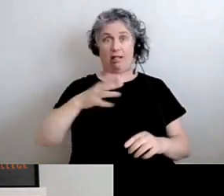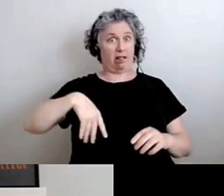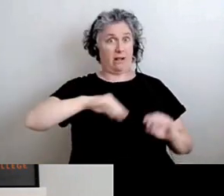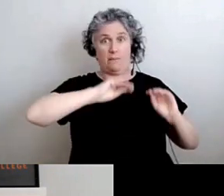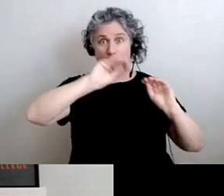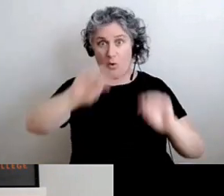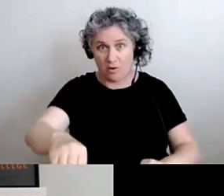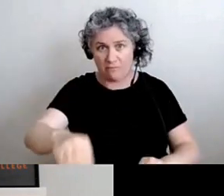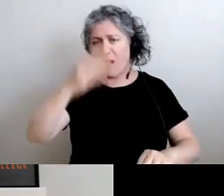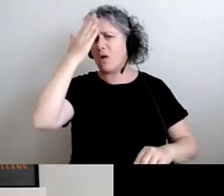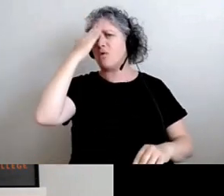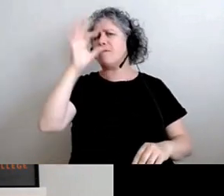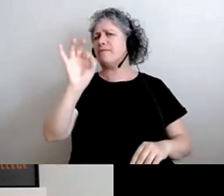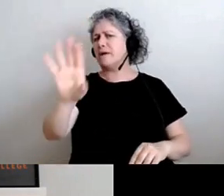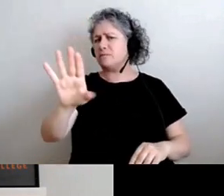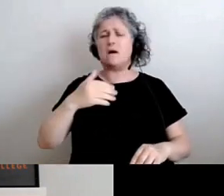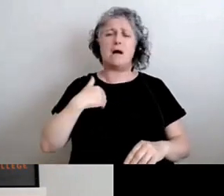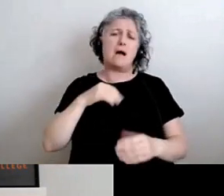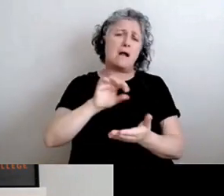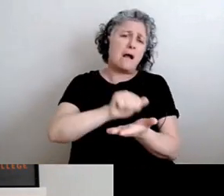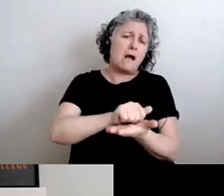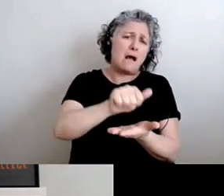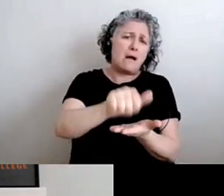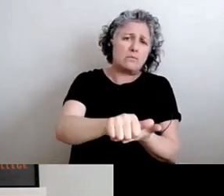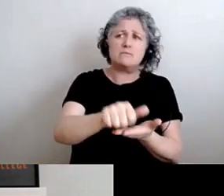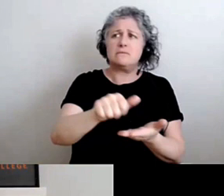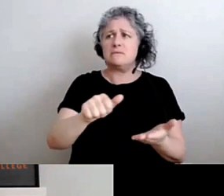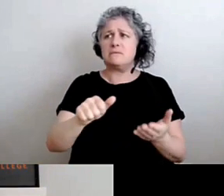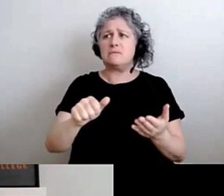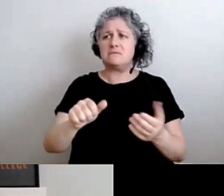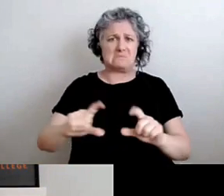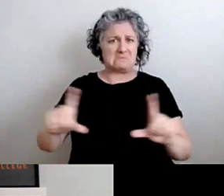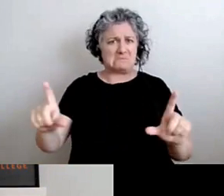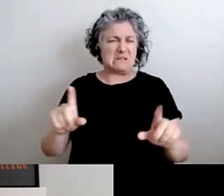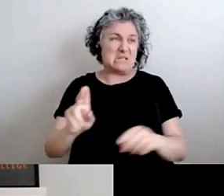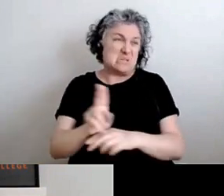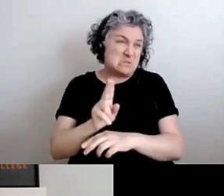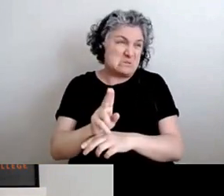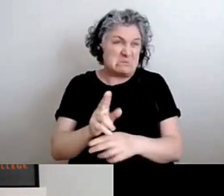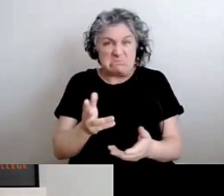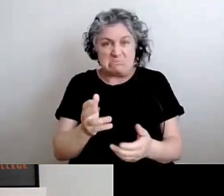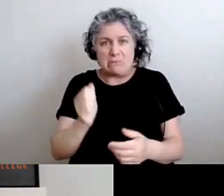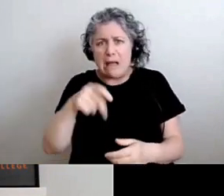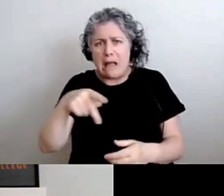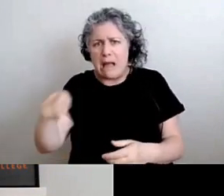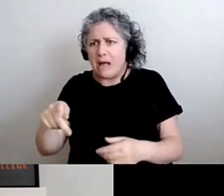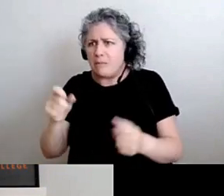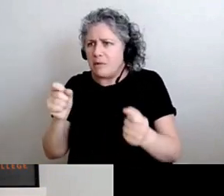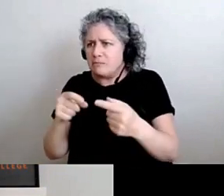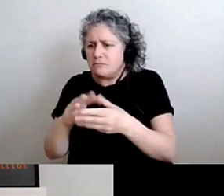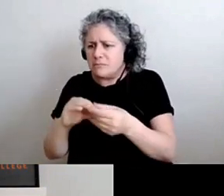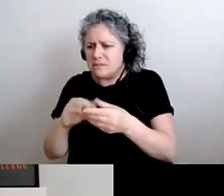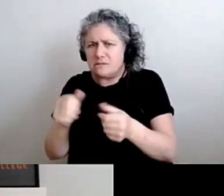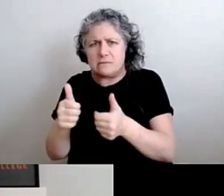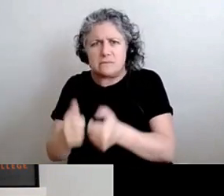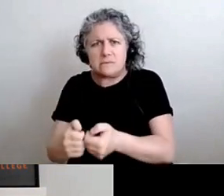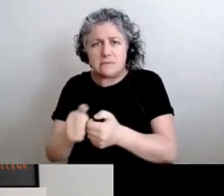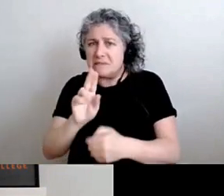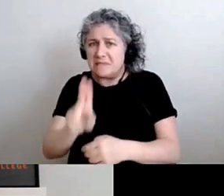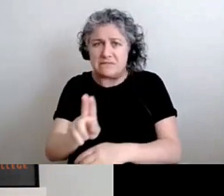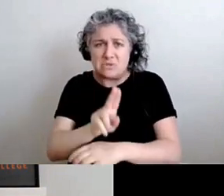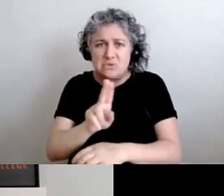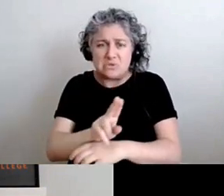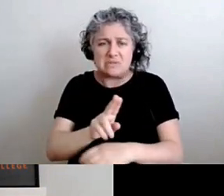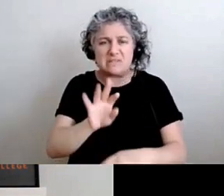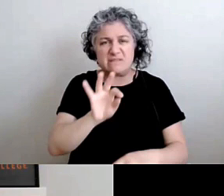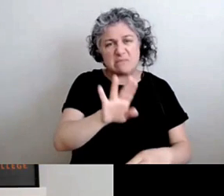had a Facebook account, but I'd never used the app and I never really used